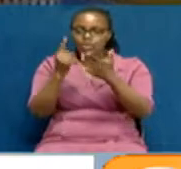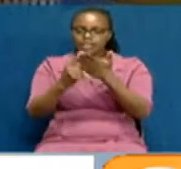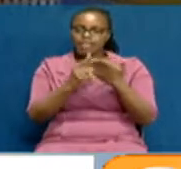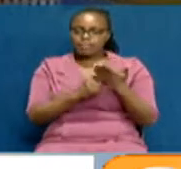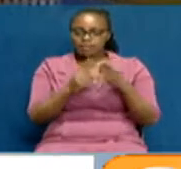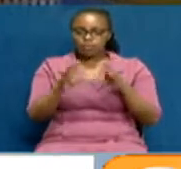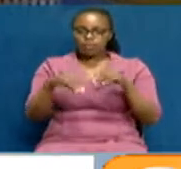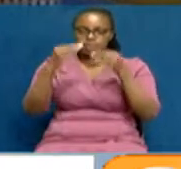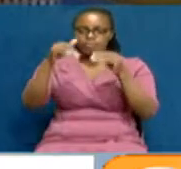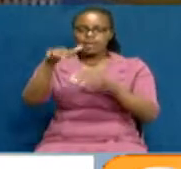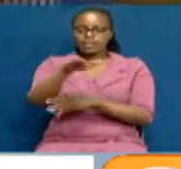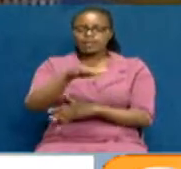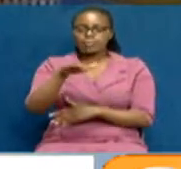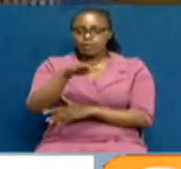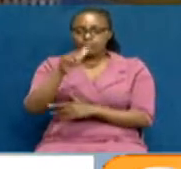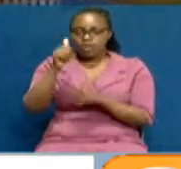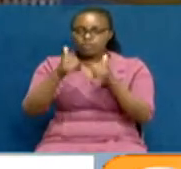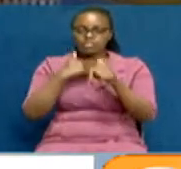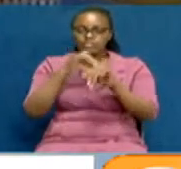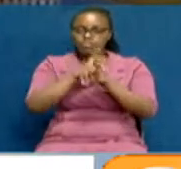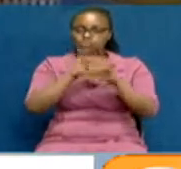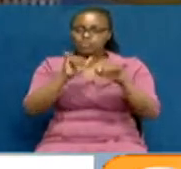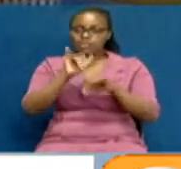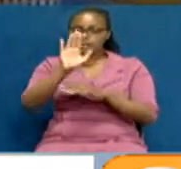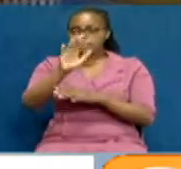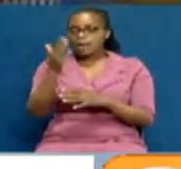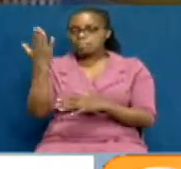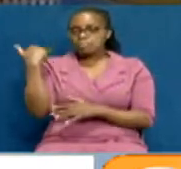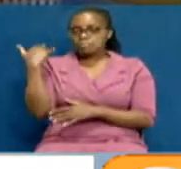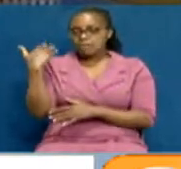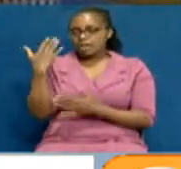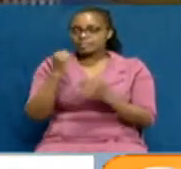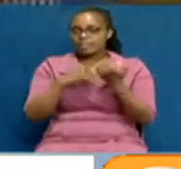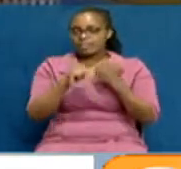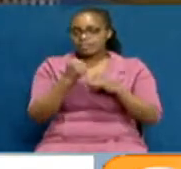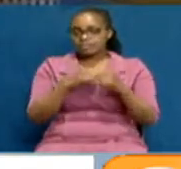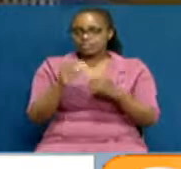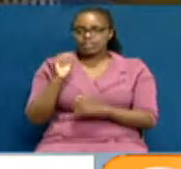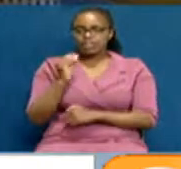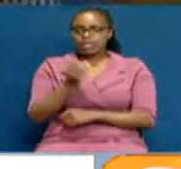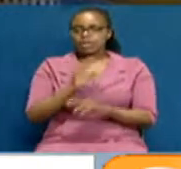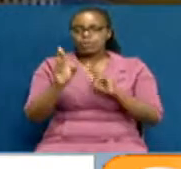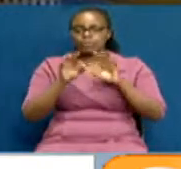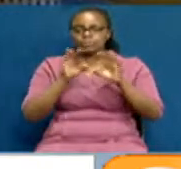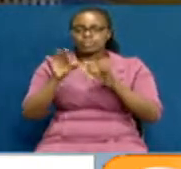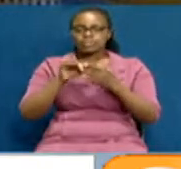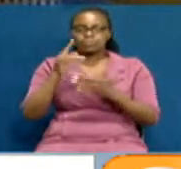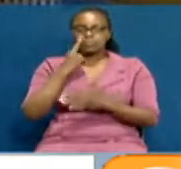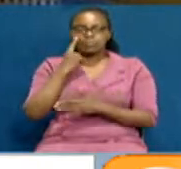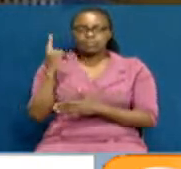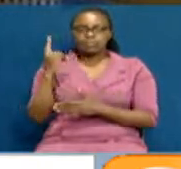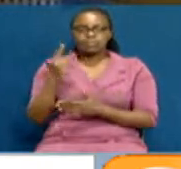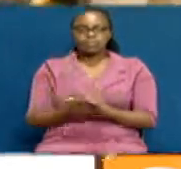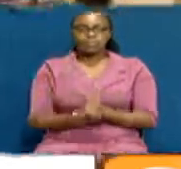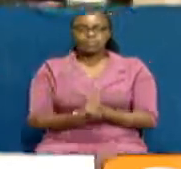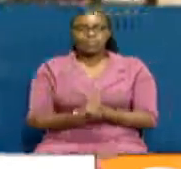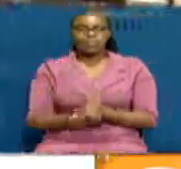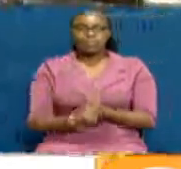would provide a platform to sanitize his past. Citizen TV Stephen Leto now reports.